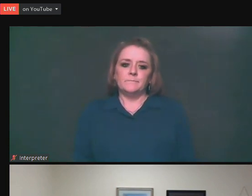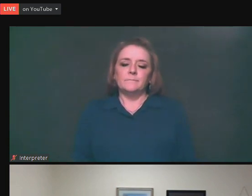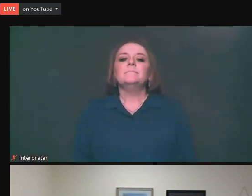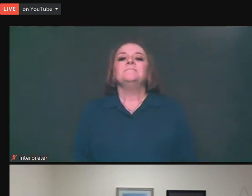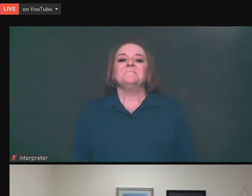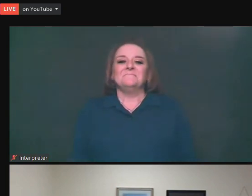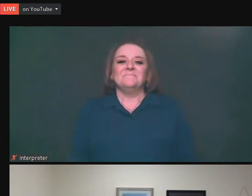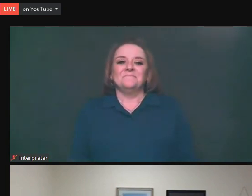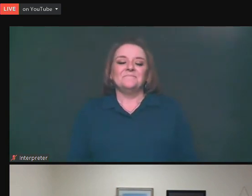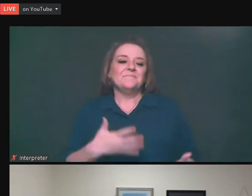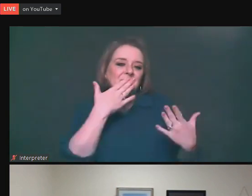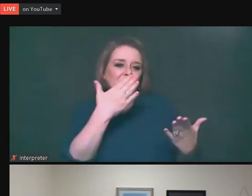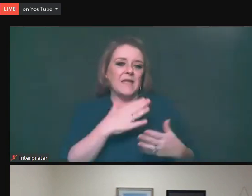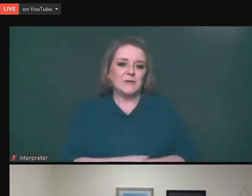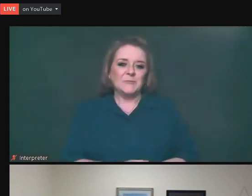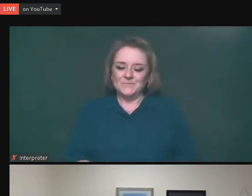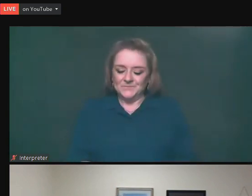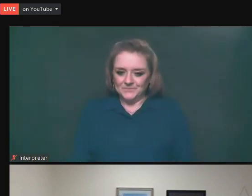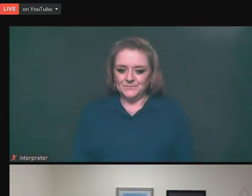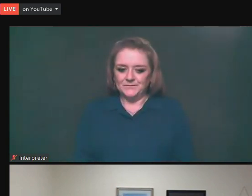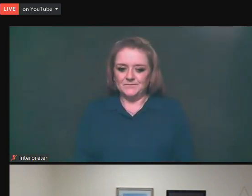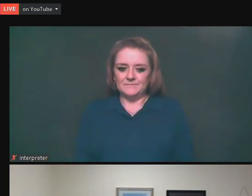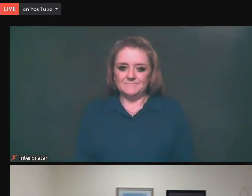All right, very good. Thank you all so much.